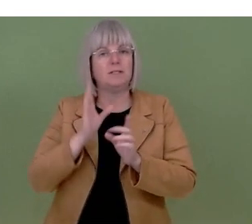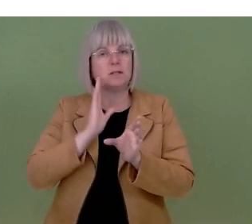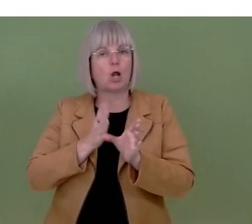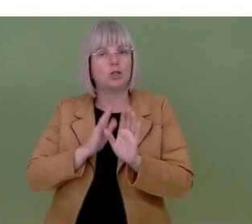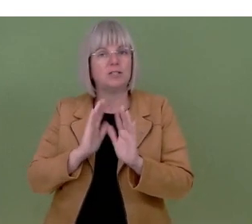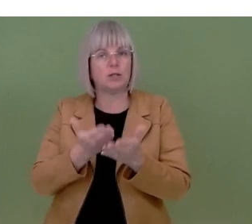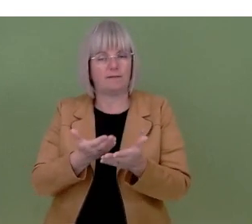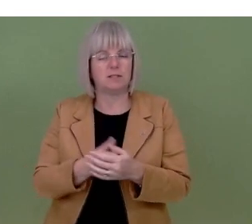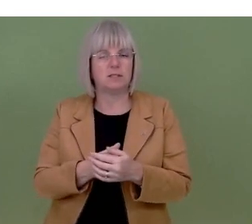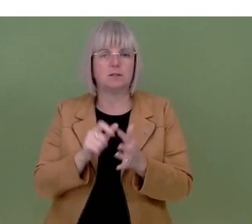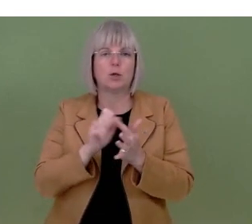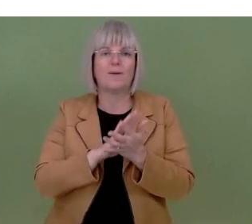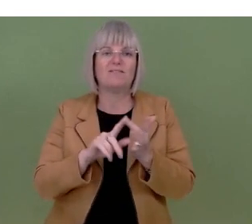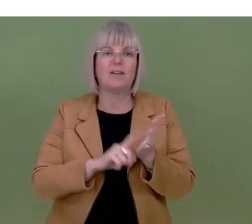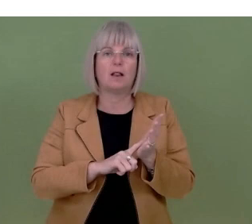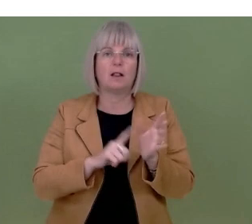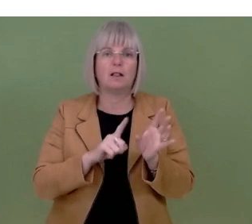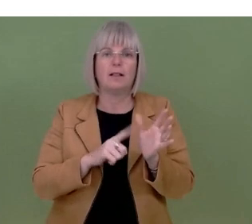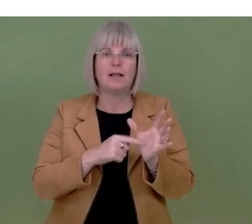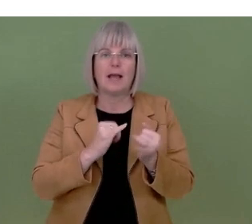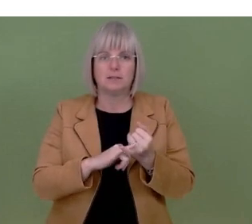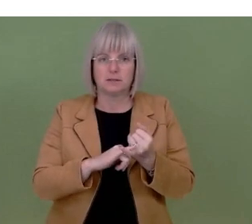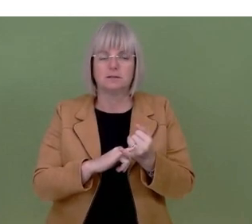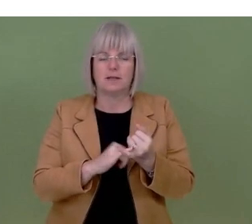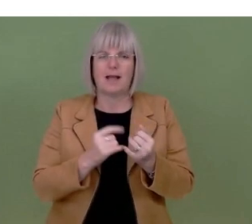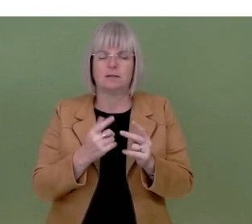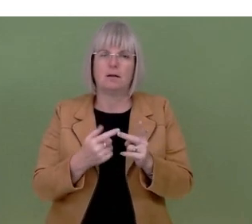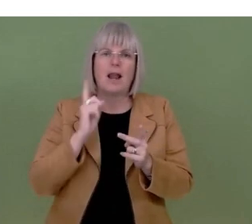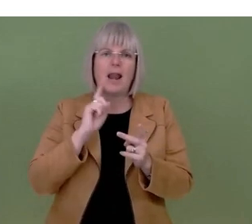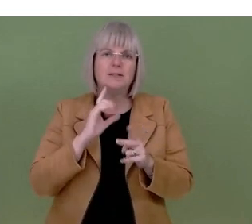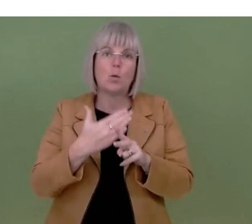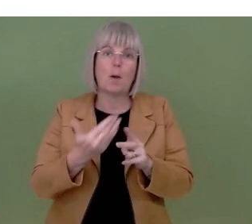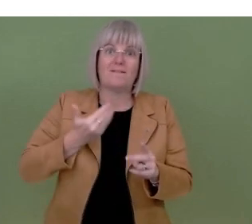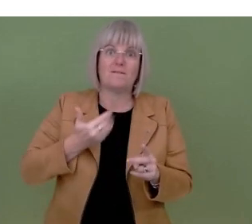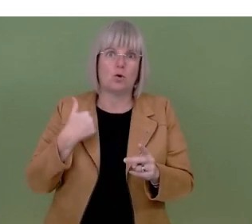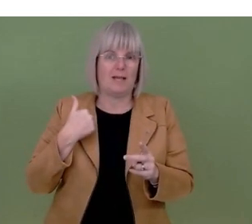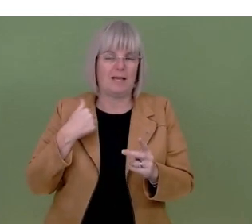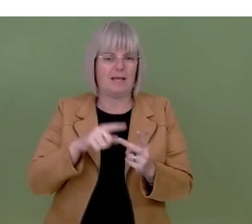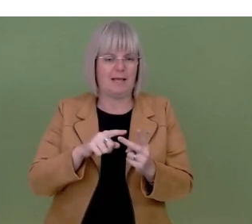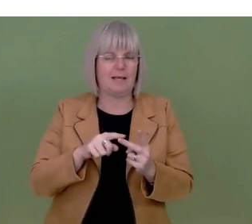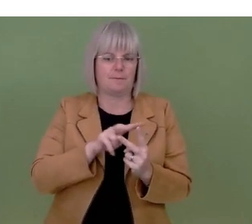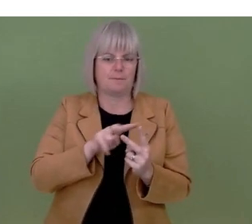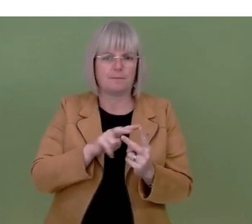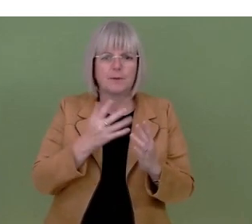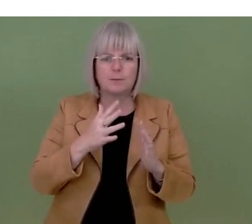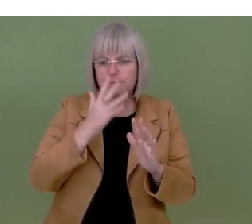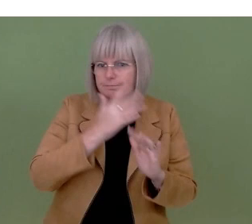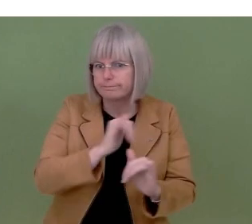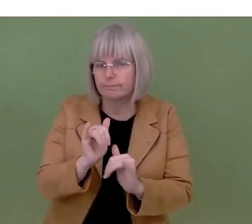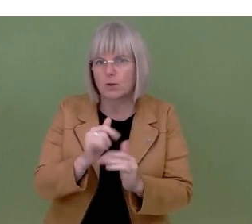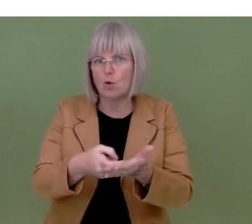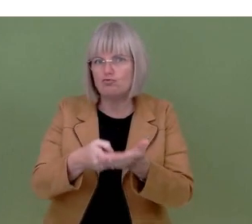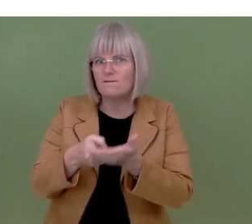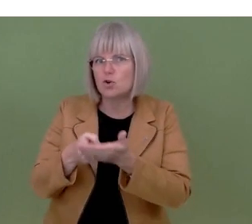Ann Turner, undertook an audit of referrals that were coming through to our service